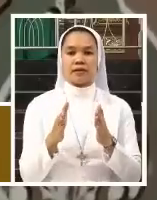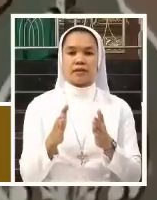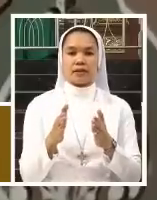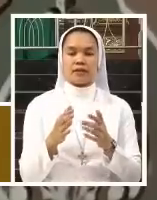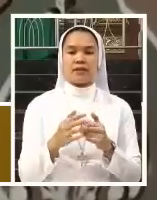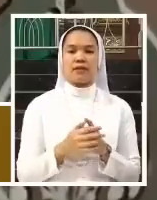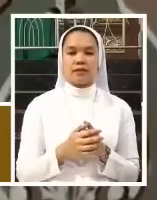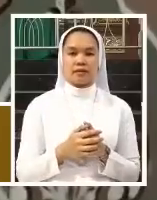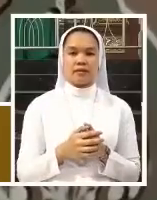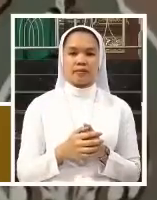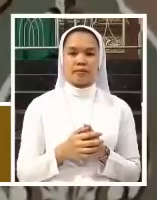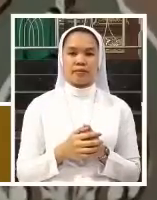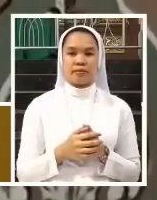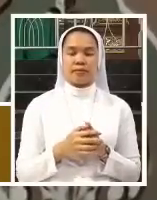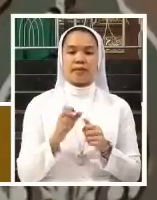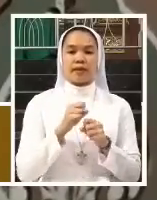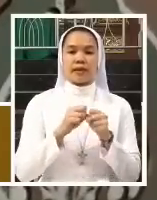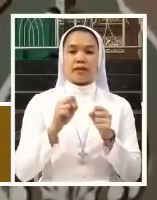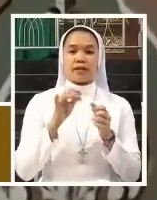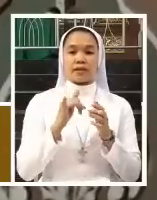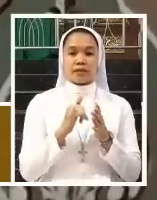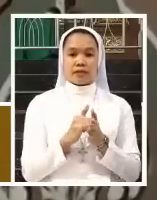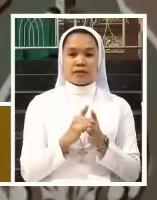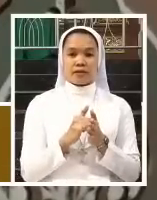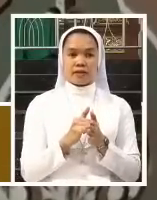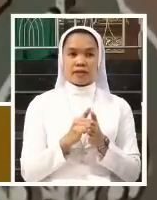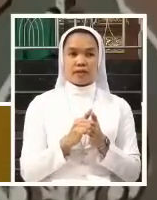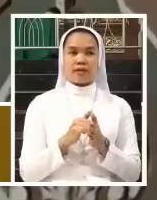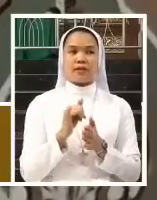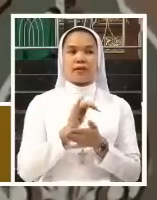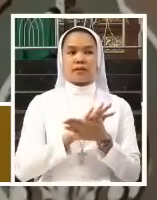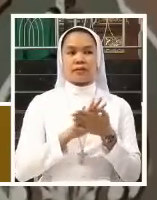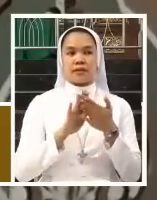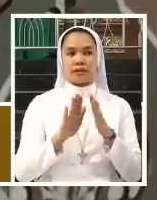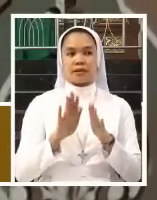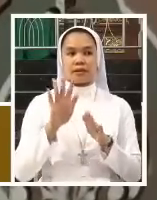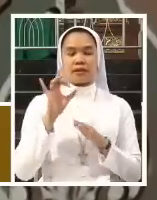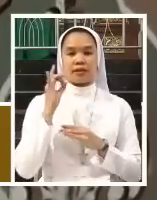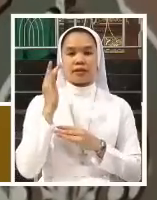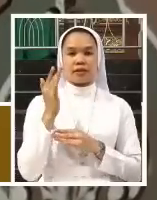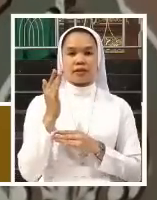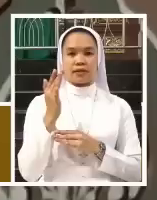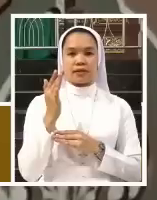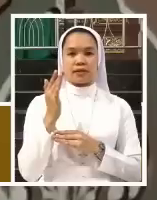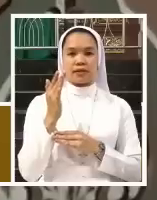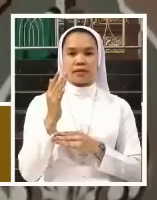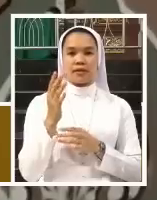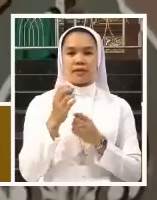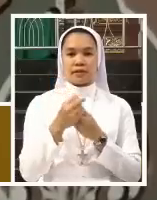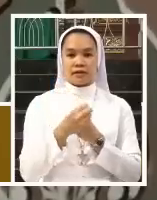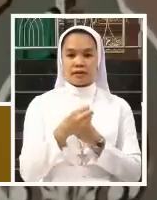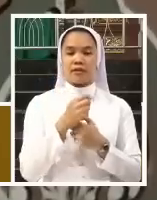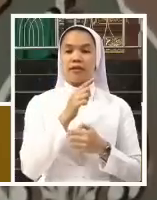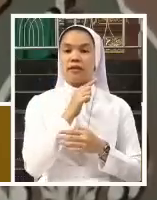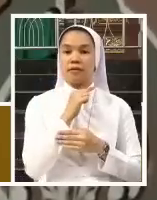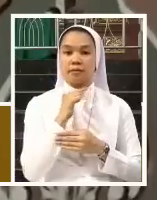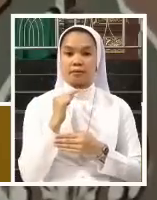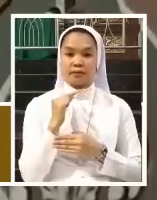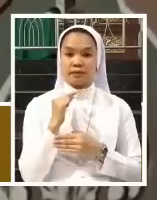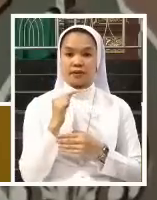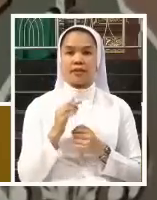divine heart so that as priests, we are priests that loves, priests that